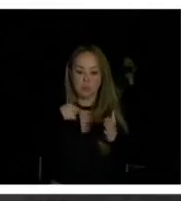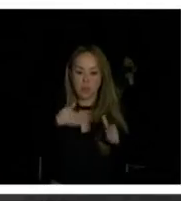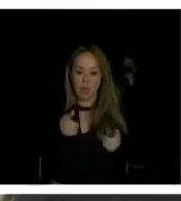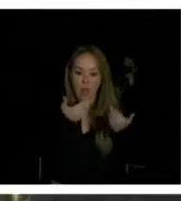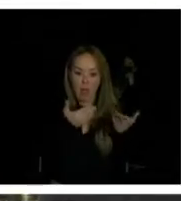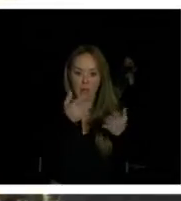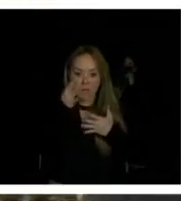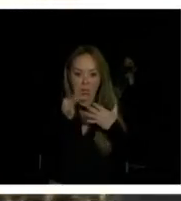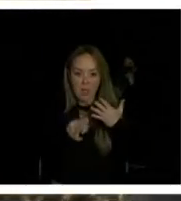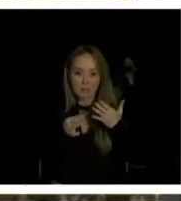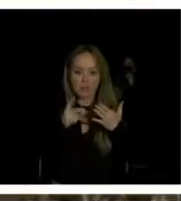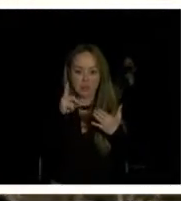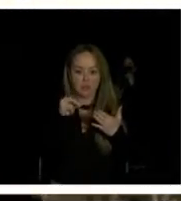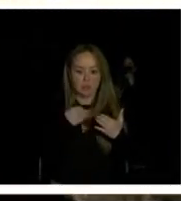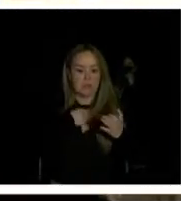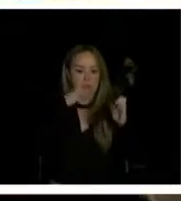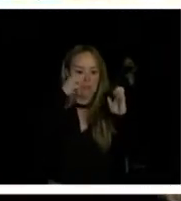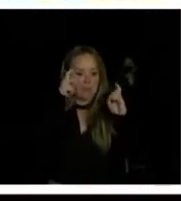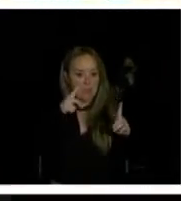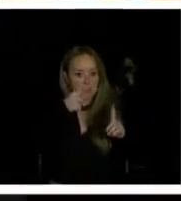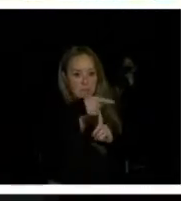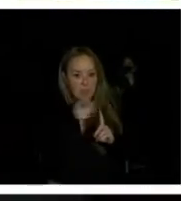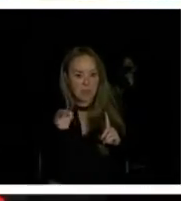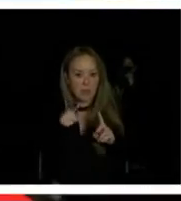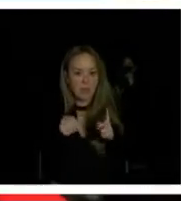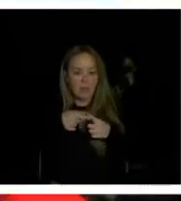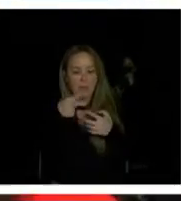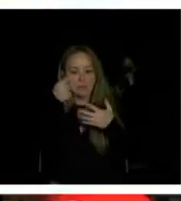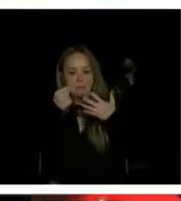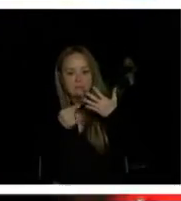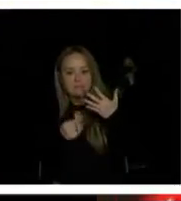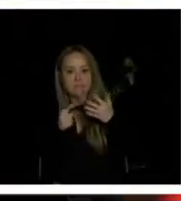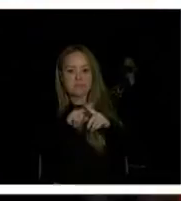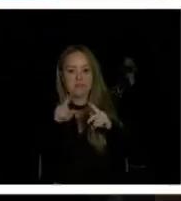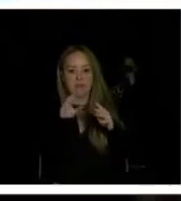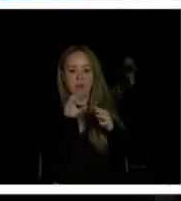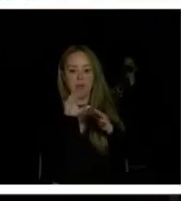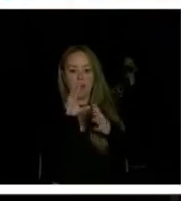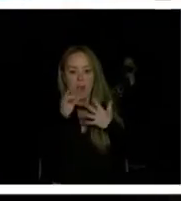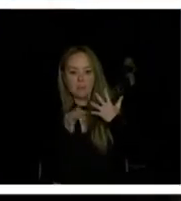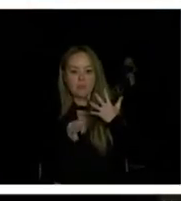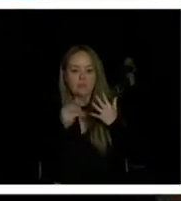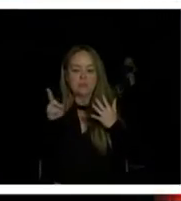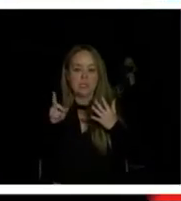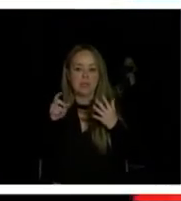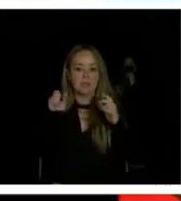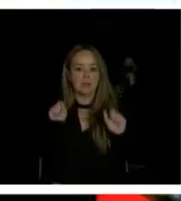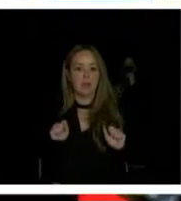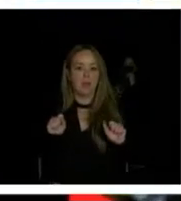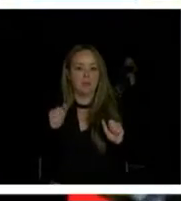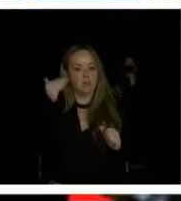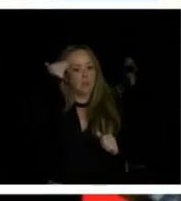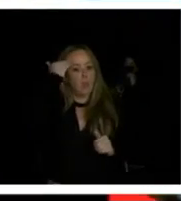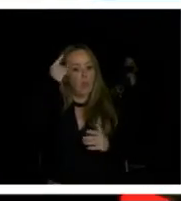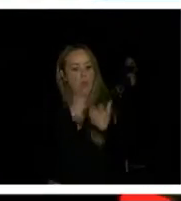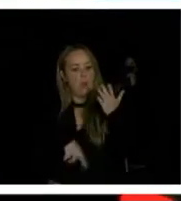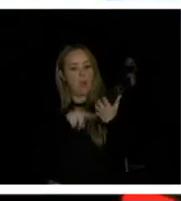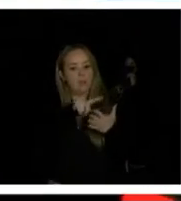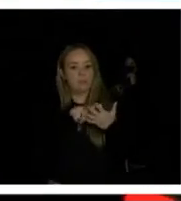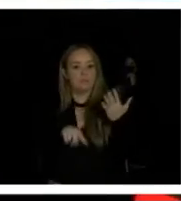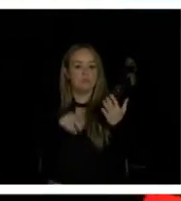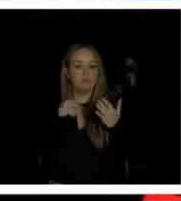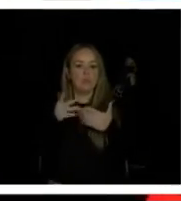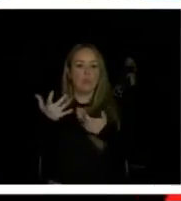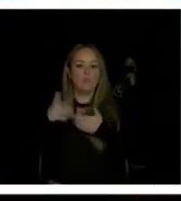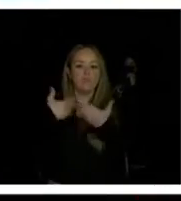the options, and are we educating them about the options so that they can maximize their strength and find their path to opportunity. One